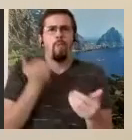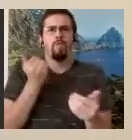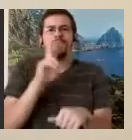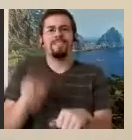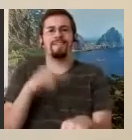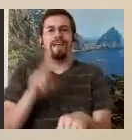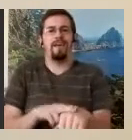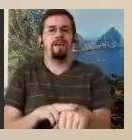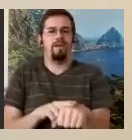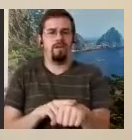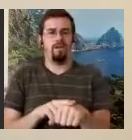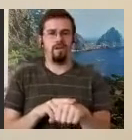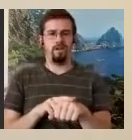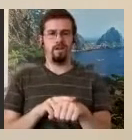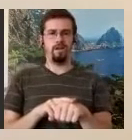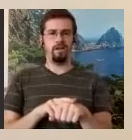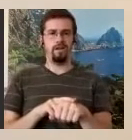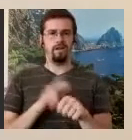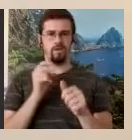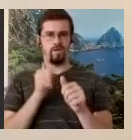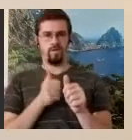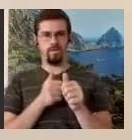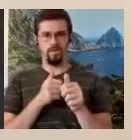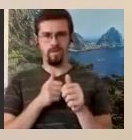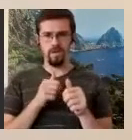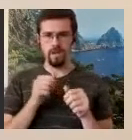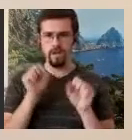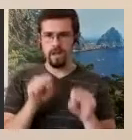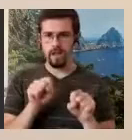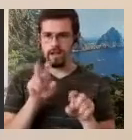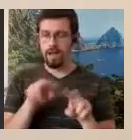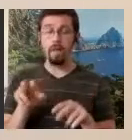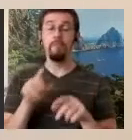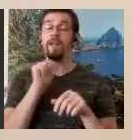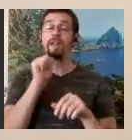calling a file a puddle. But not everybody even knows that.